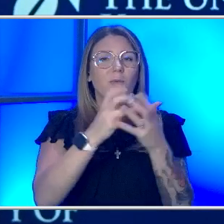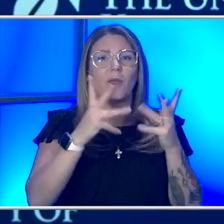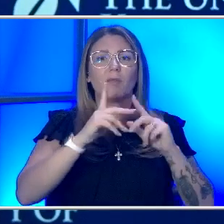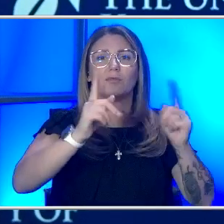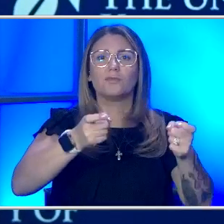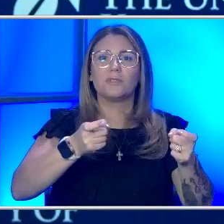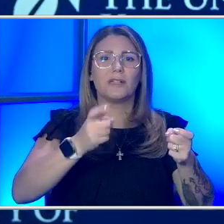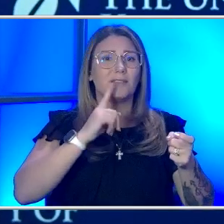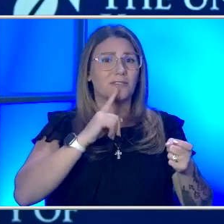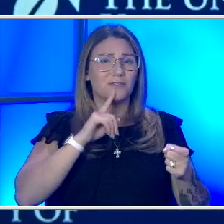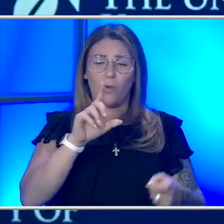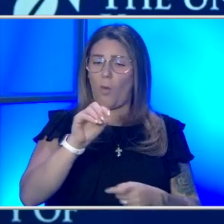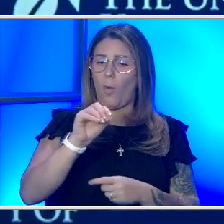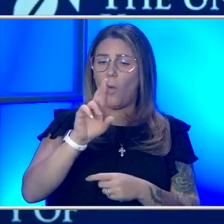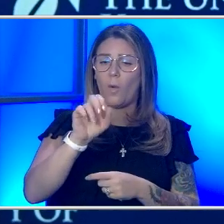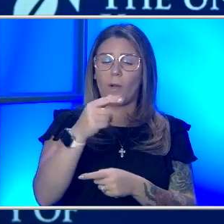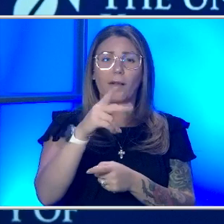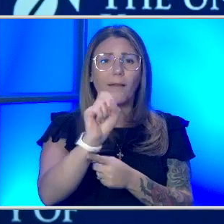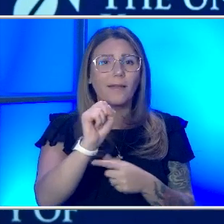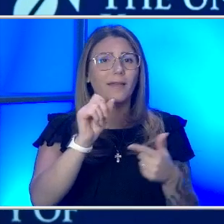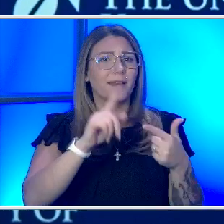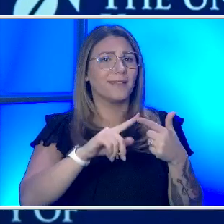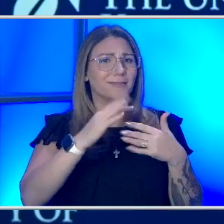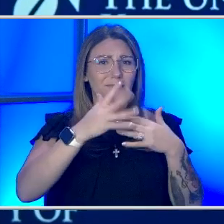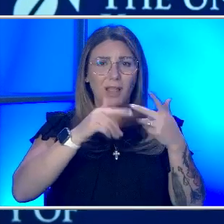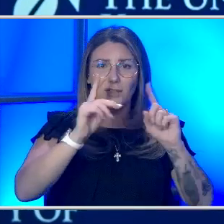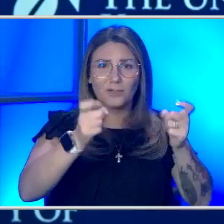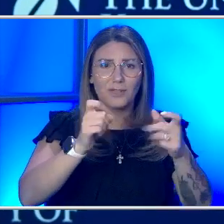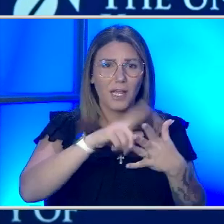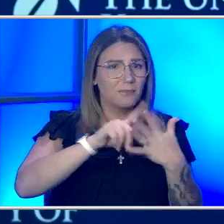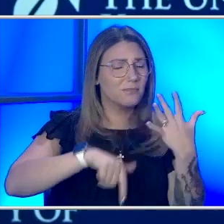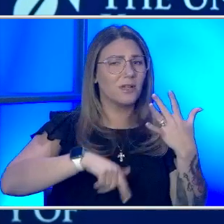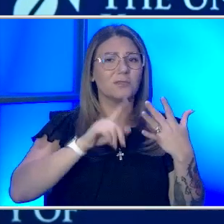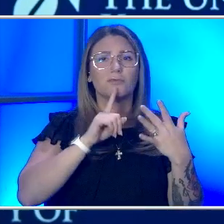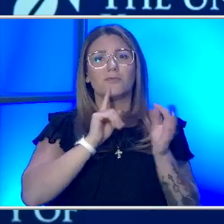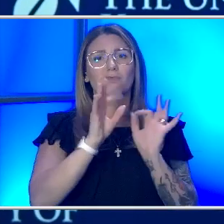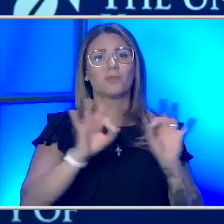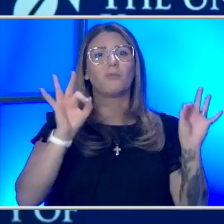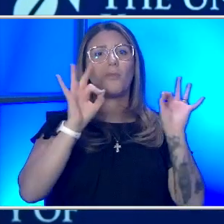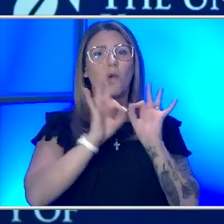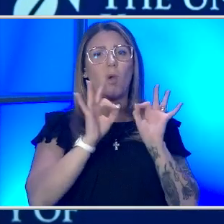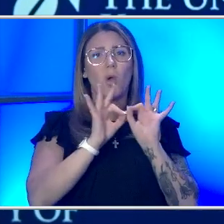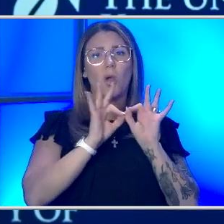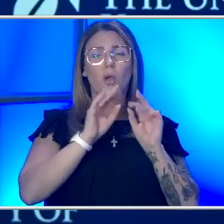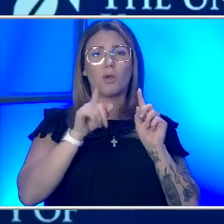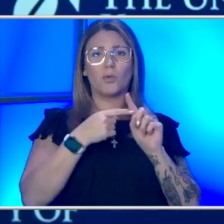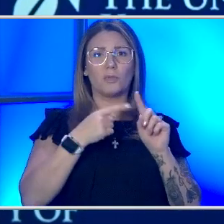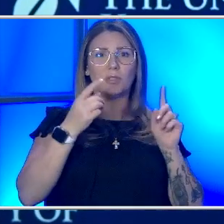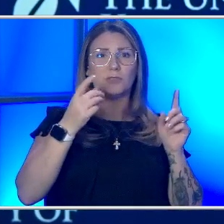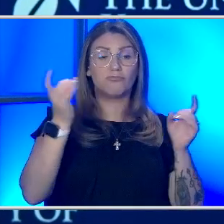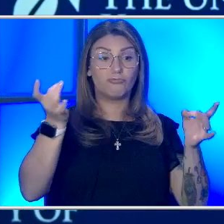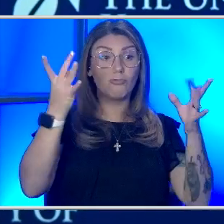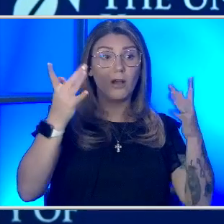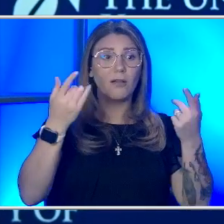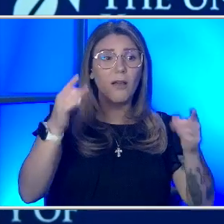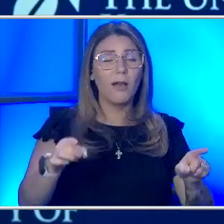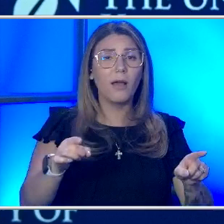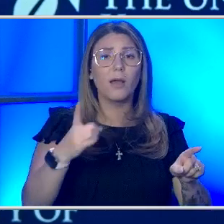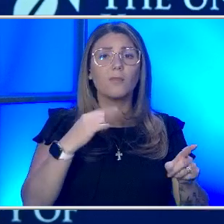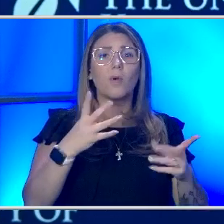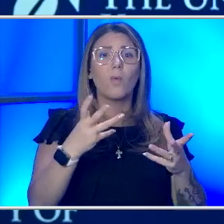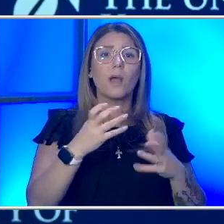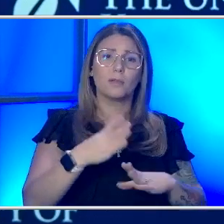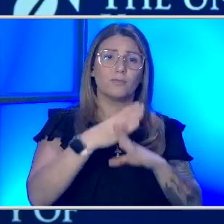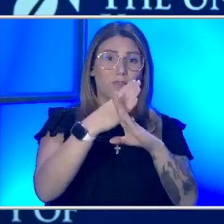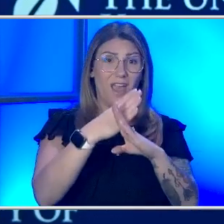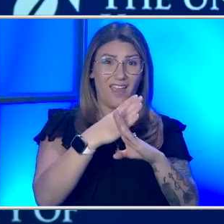our fellow man to help us in that. And so it's really important, when we get in these crises, we'd like to prevent having these crises, right?